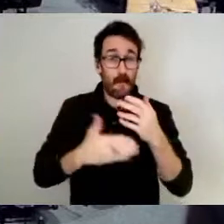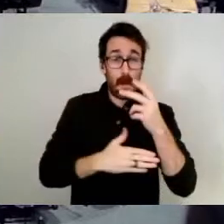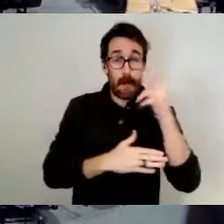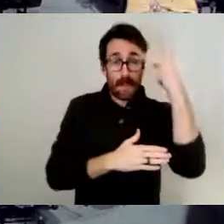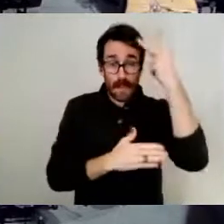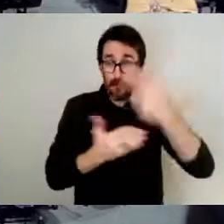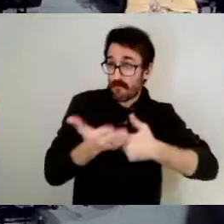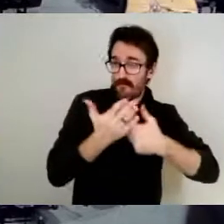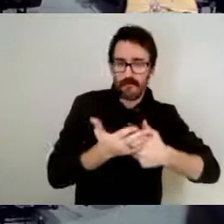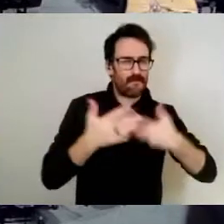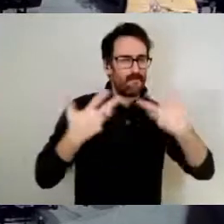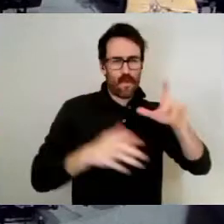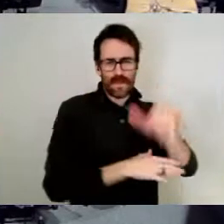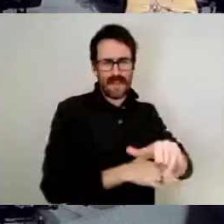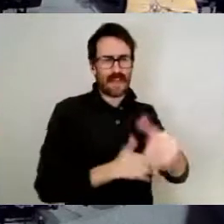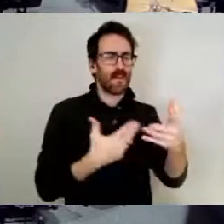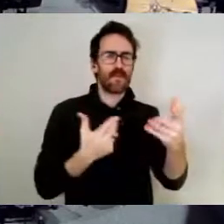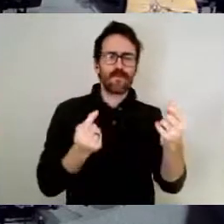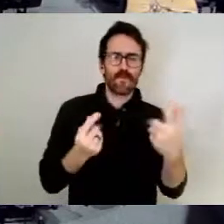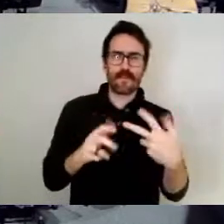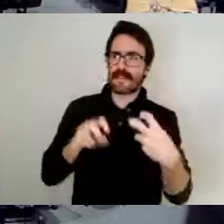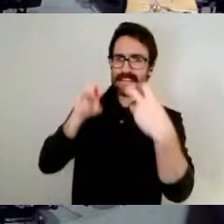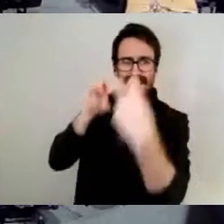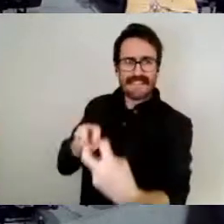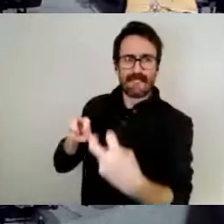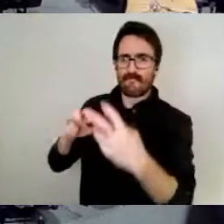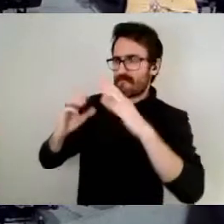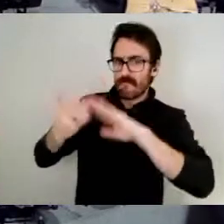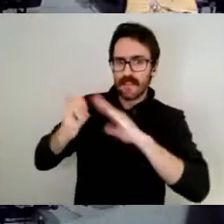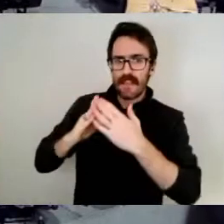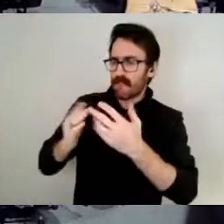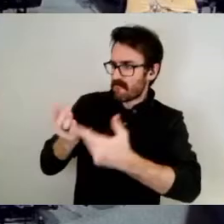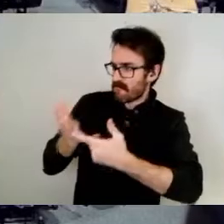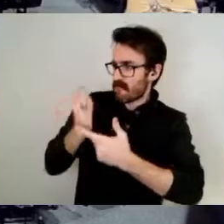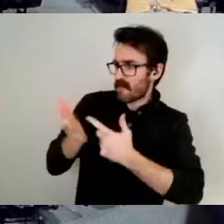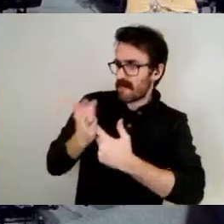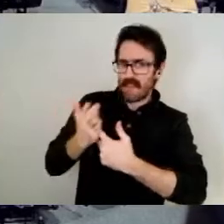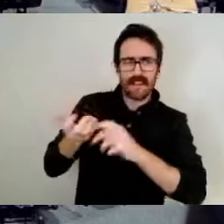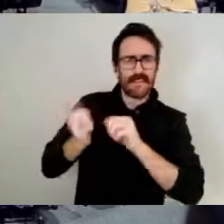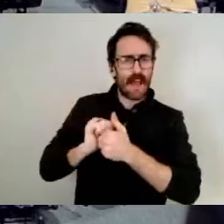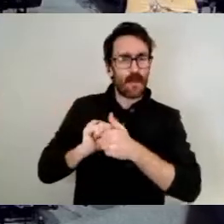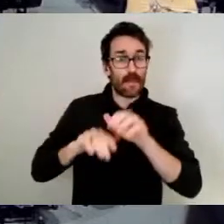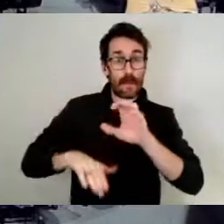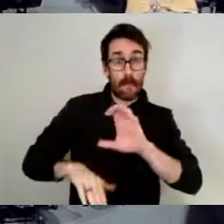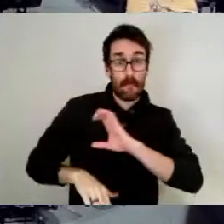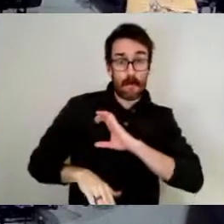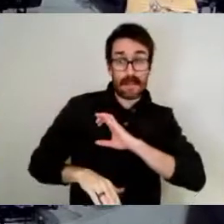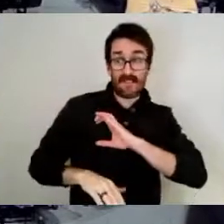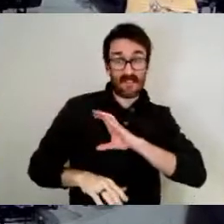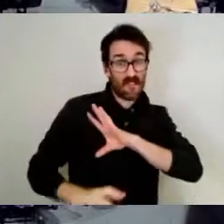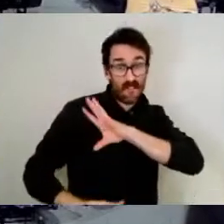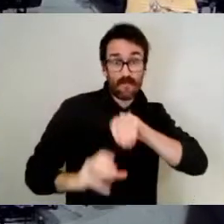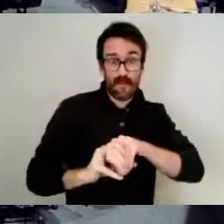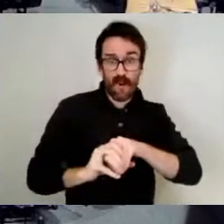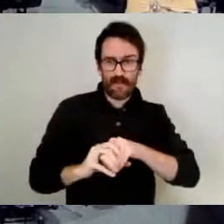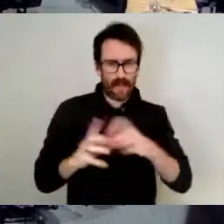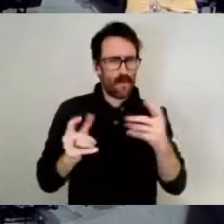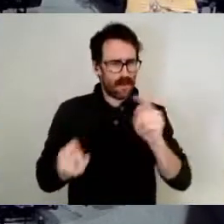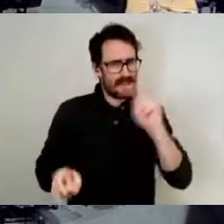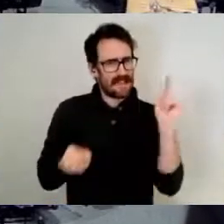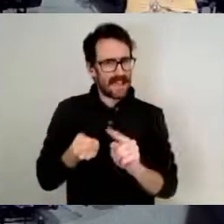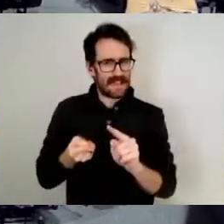Paul? No, I can't. It's muffled. Okay. Let me try something else here. Sorry.